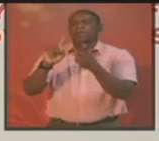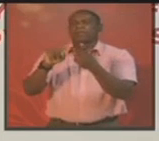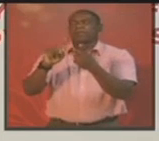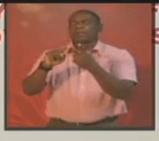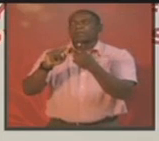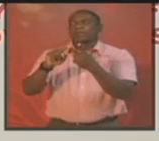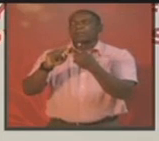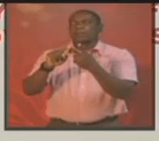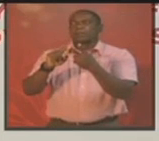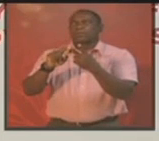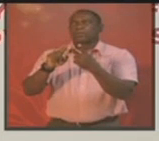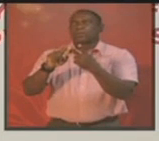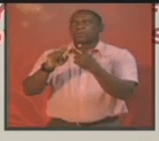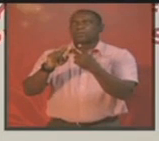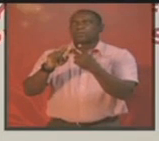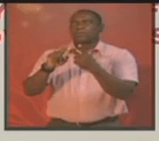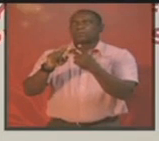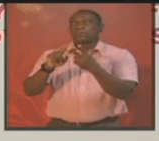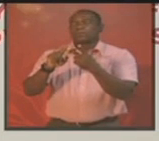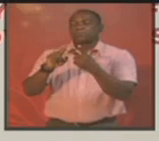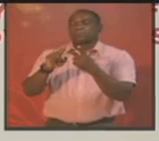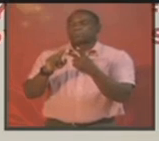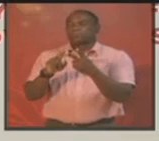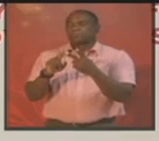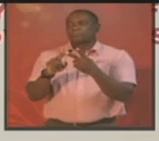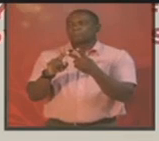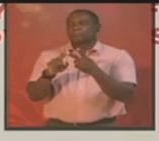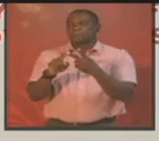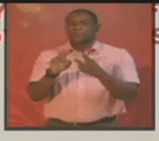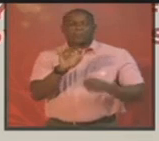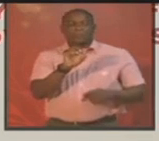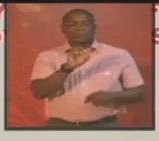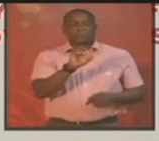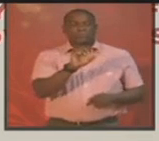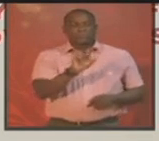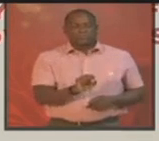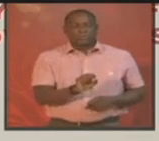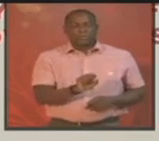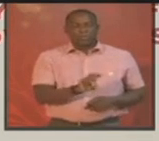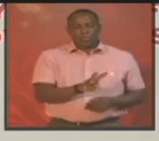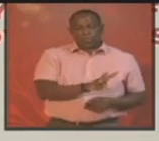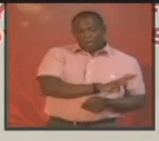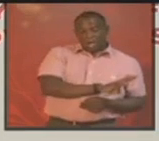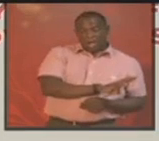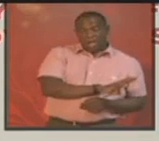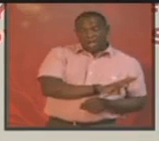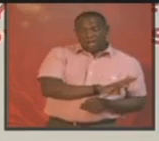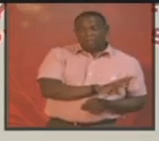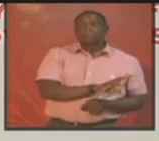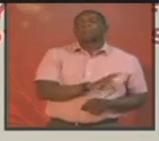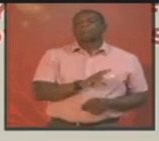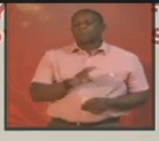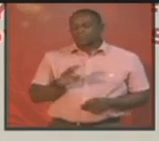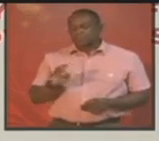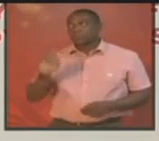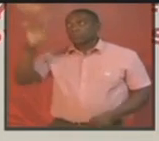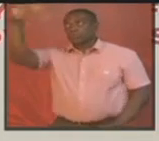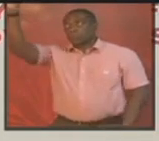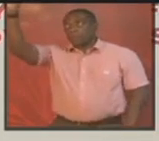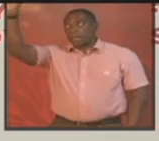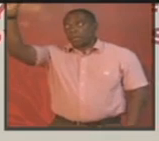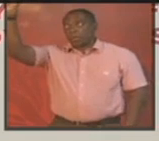Long, 131. And Tobago, they vaccinated 91. So if the math is